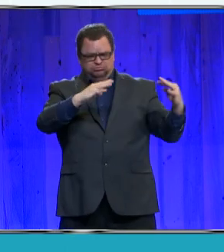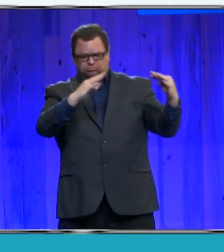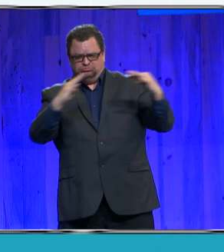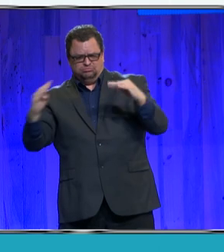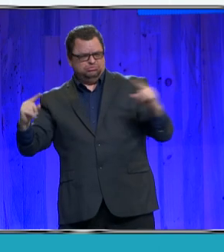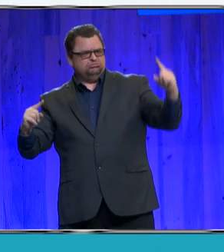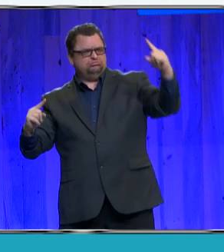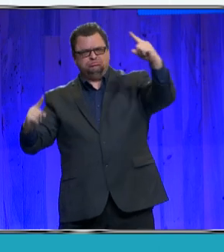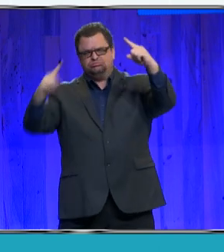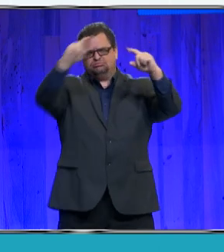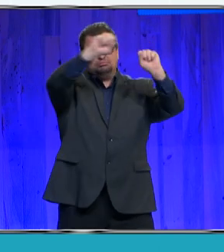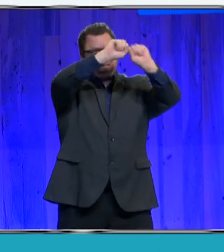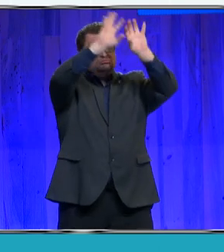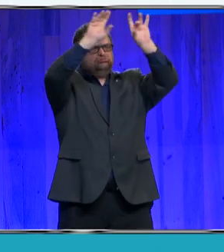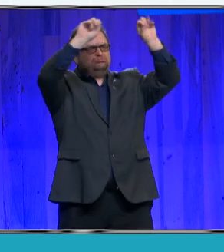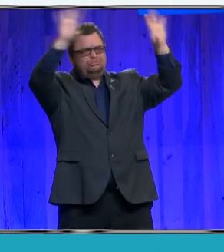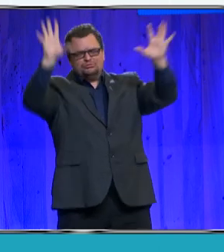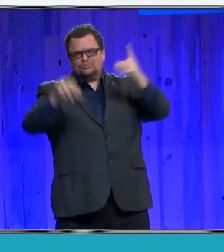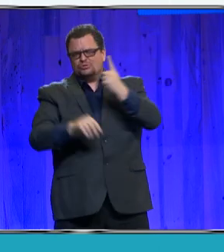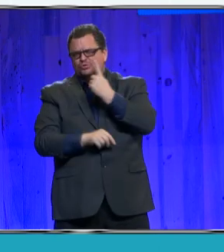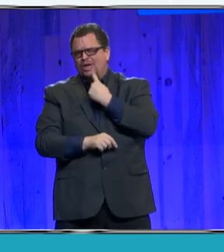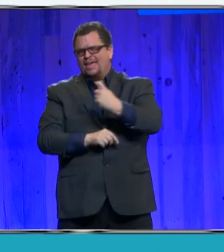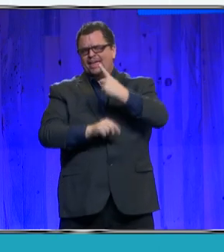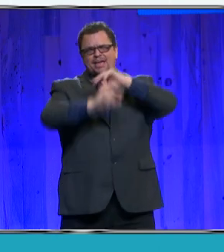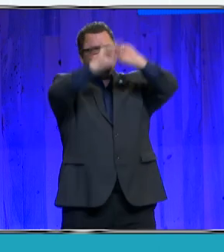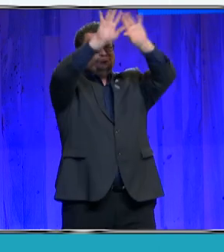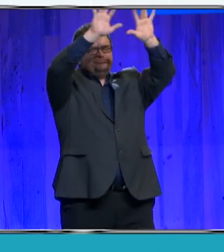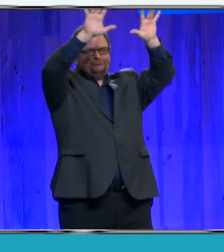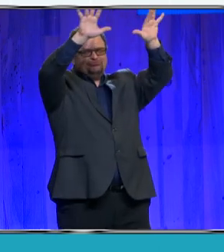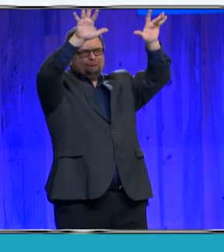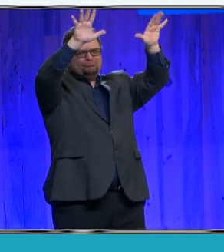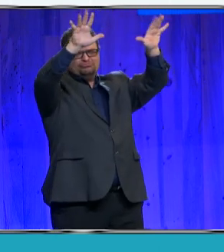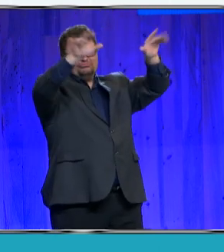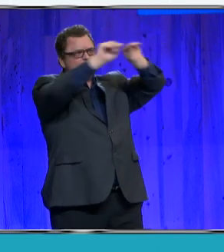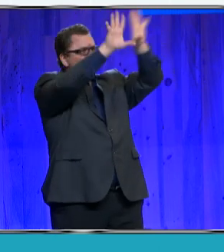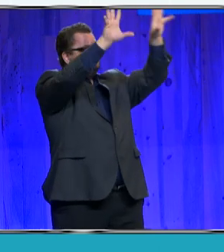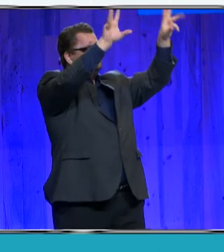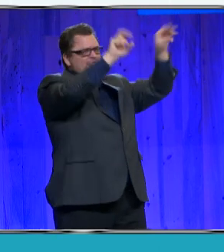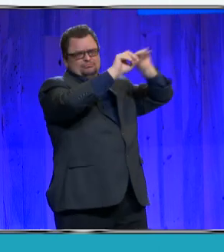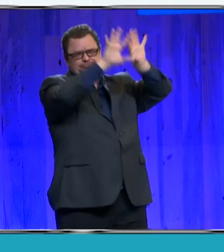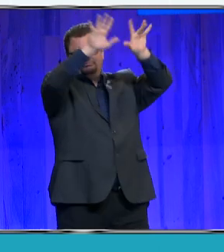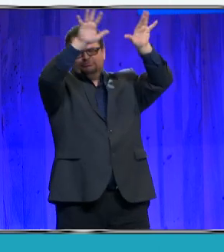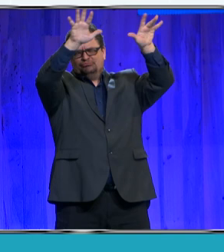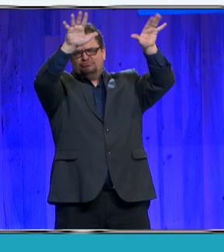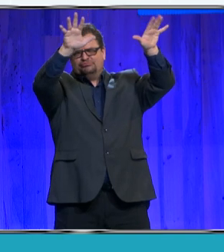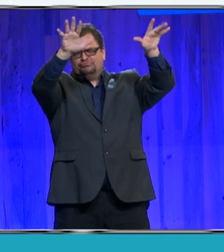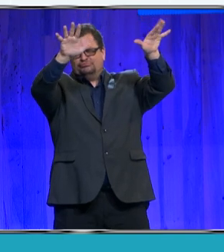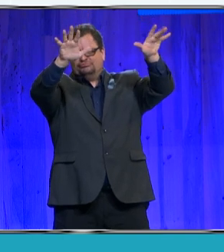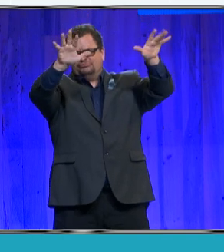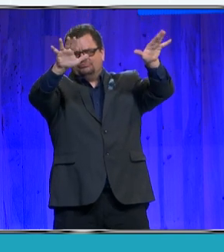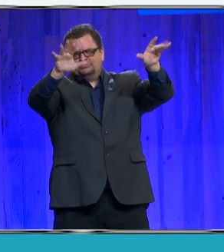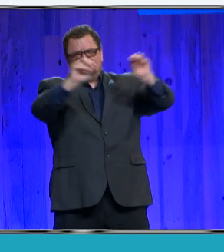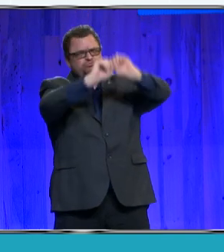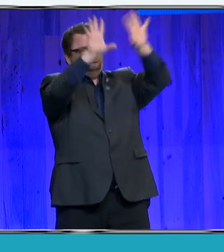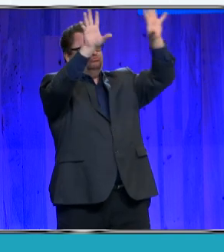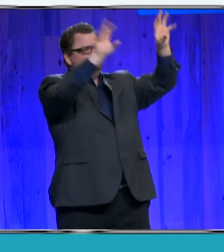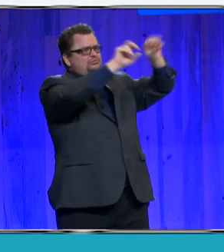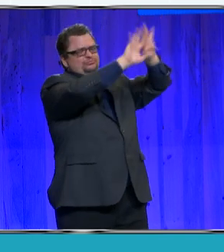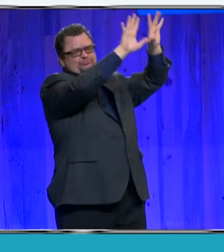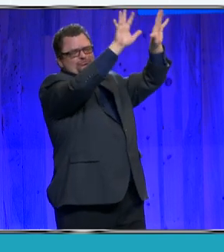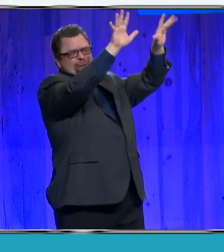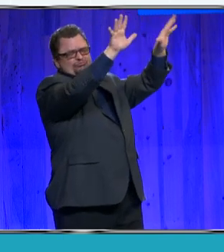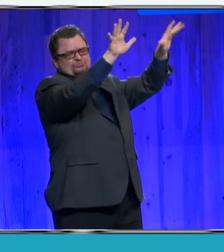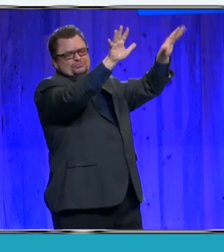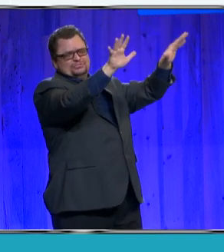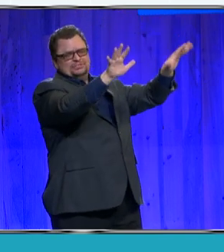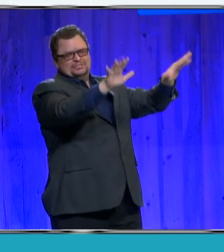red glare, the bombs bursting in air,